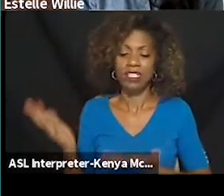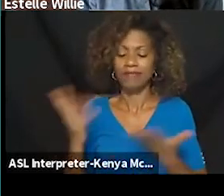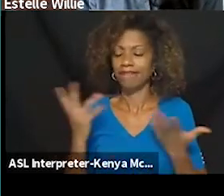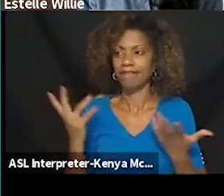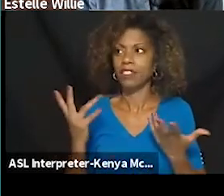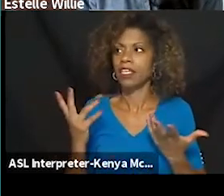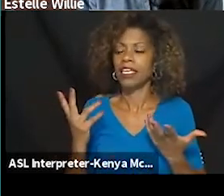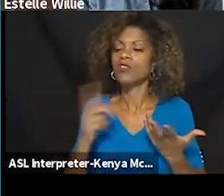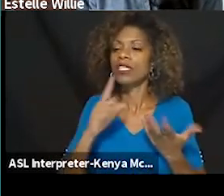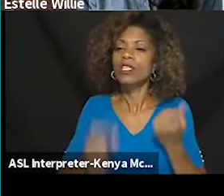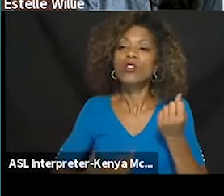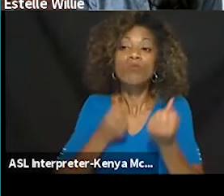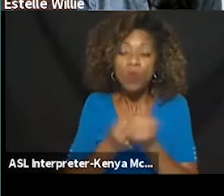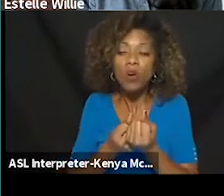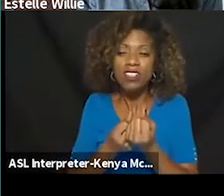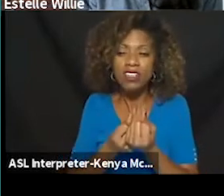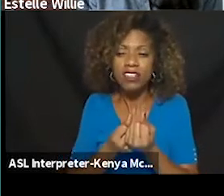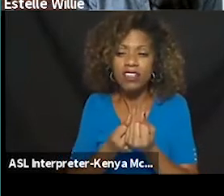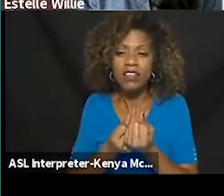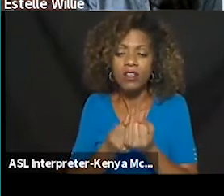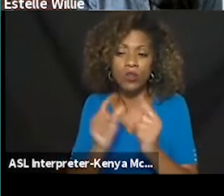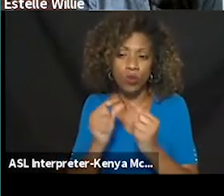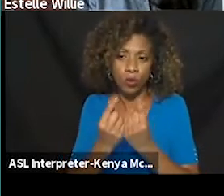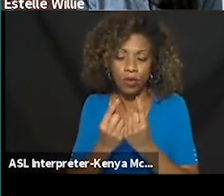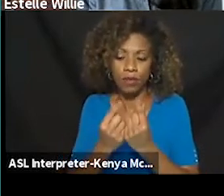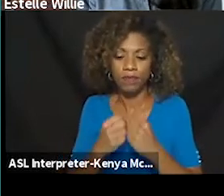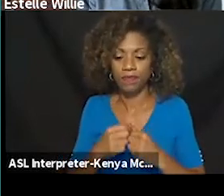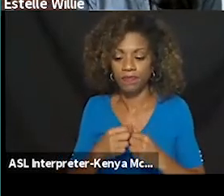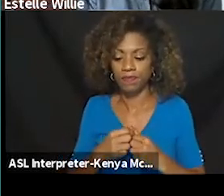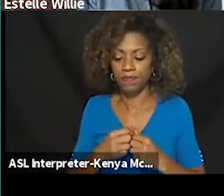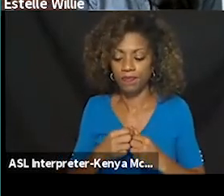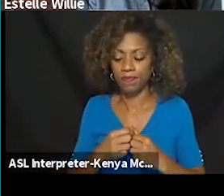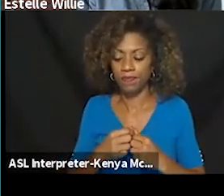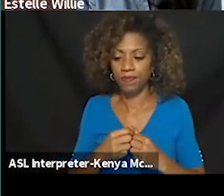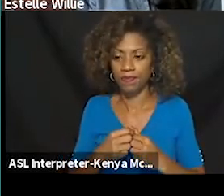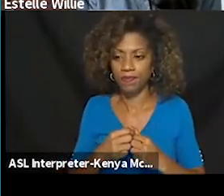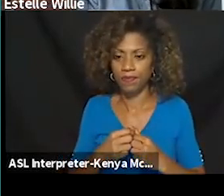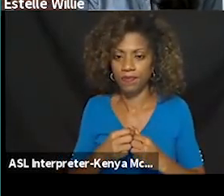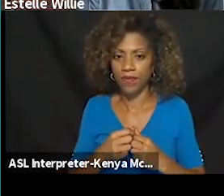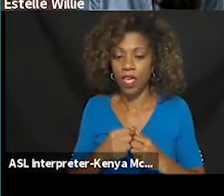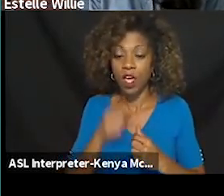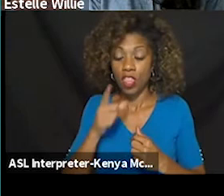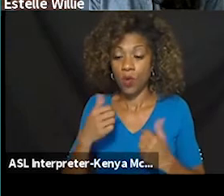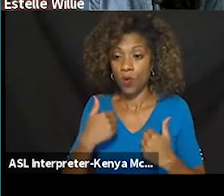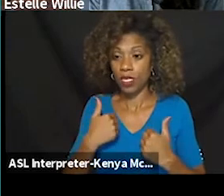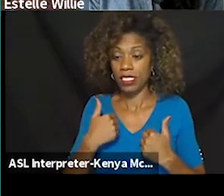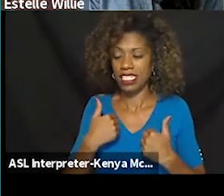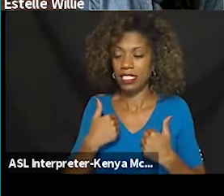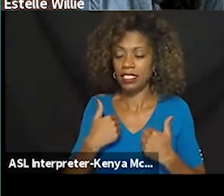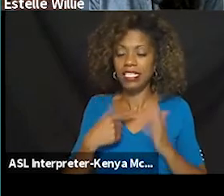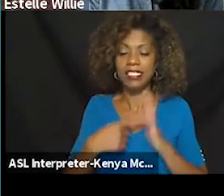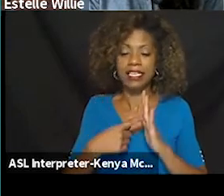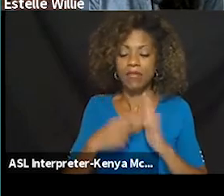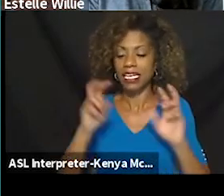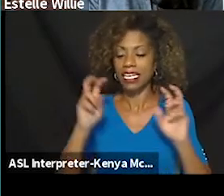So, for example, there was an issue with a very technical CLIA waiver. It's